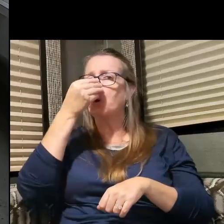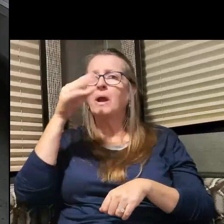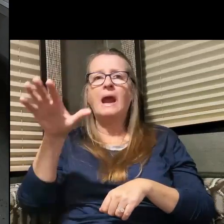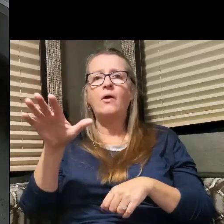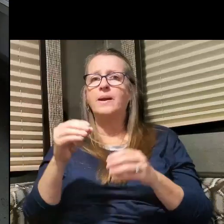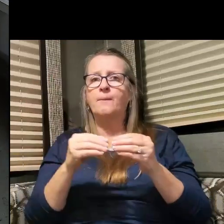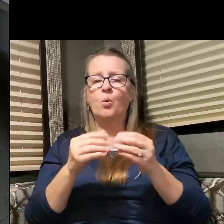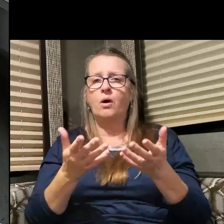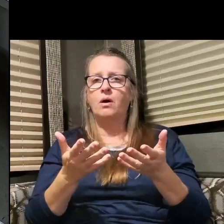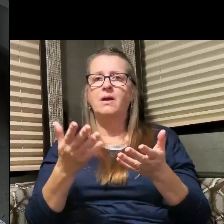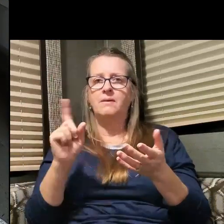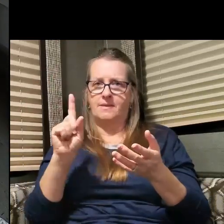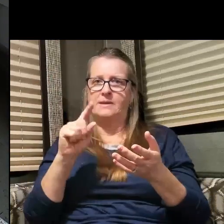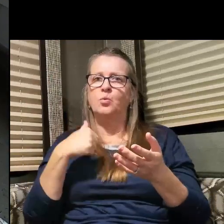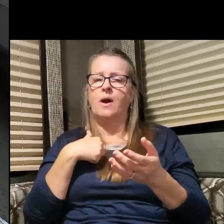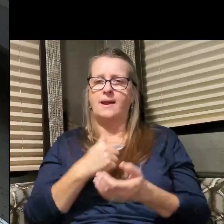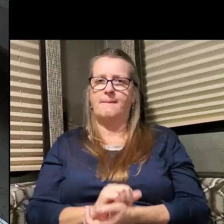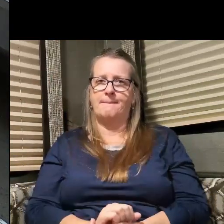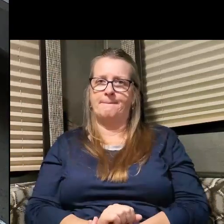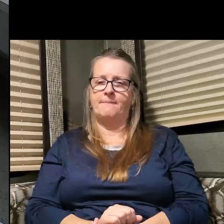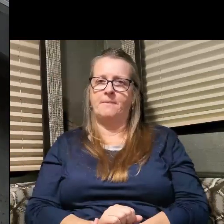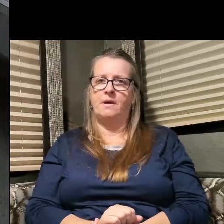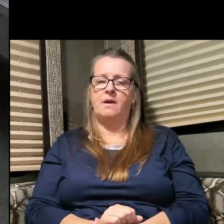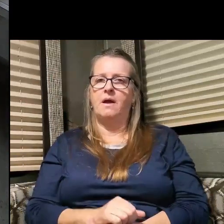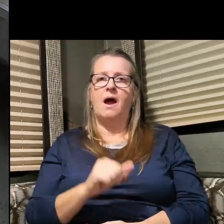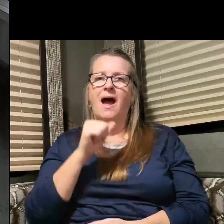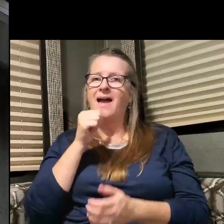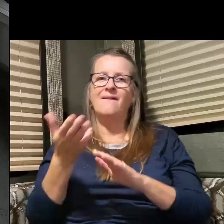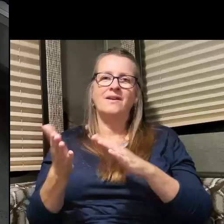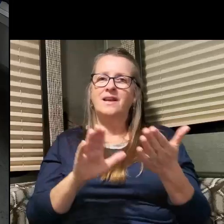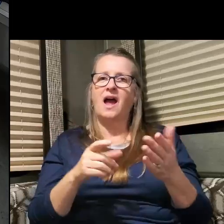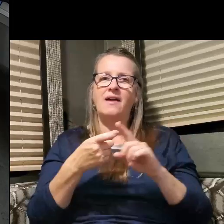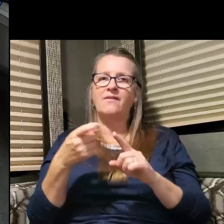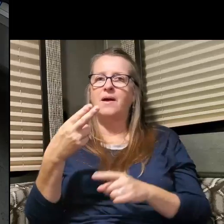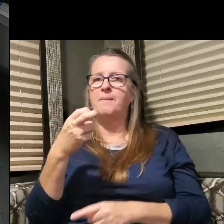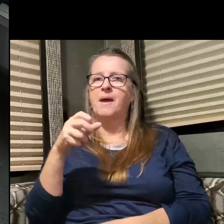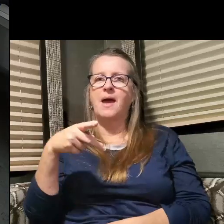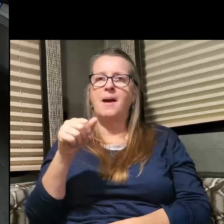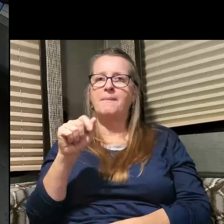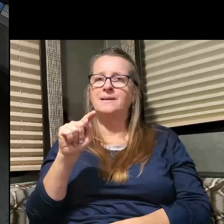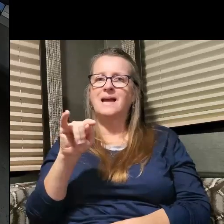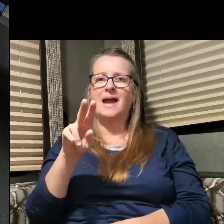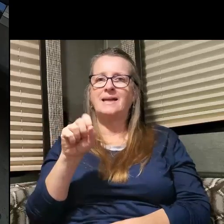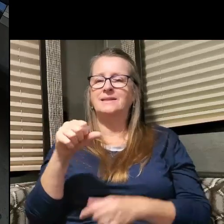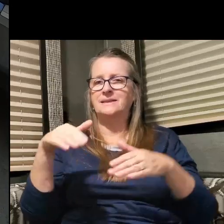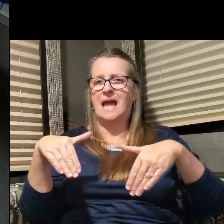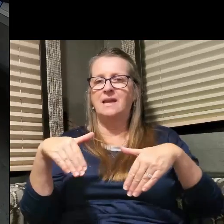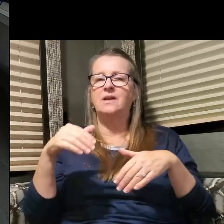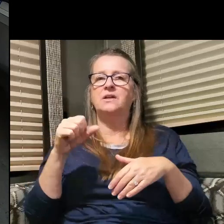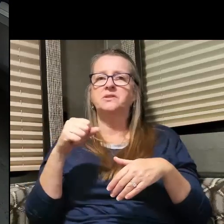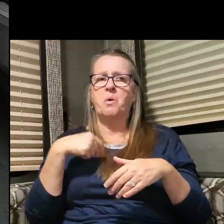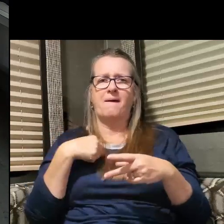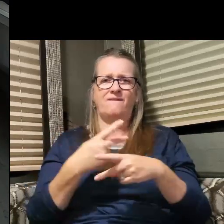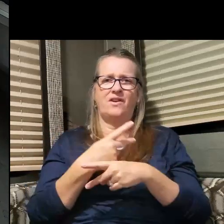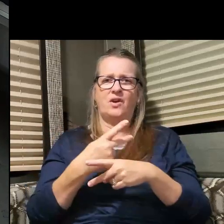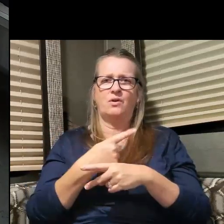like 20 to 30 times, you just don't care anymore. That's where I'm at. I haven't just died from any